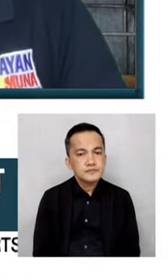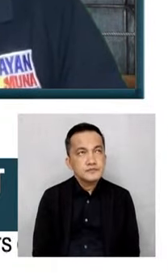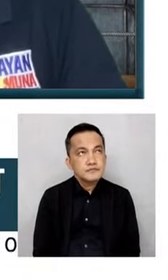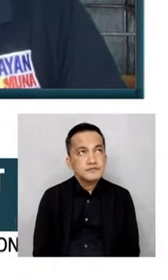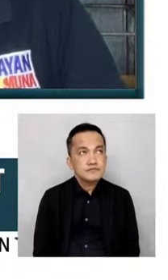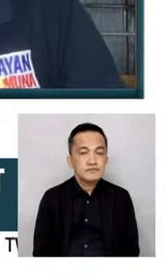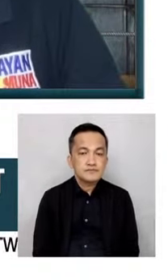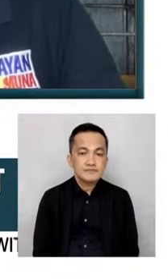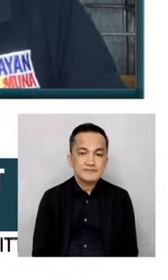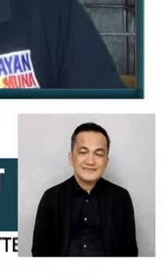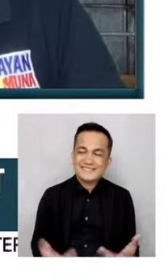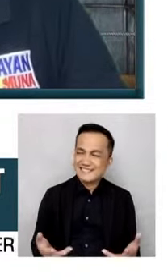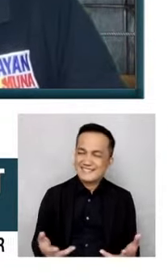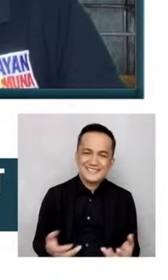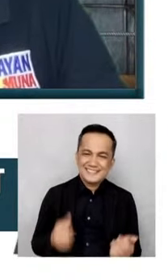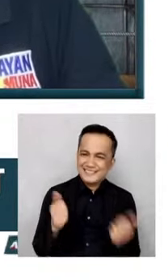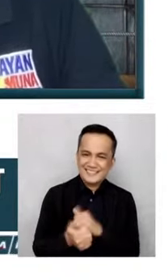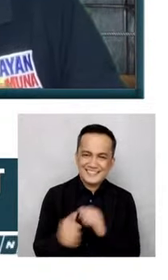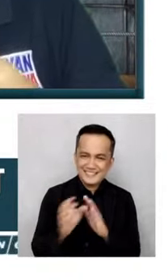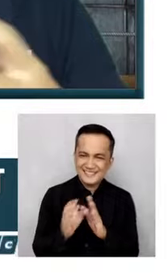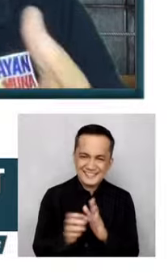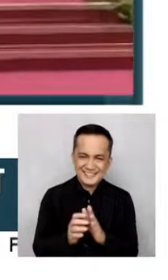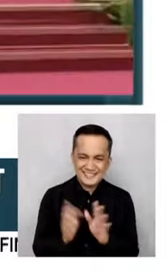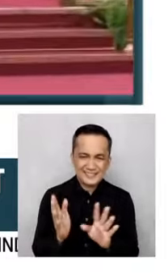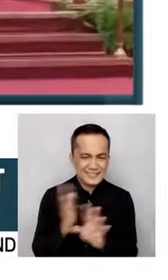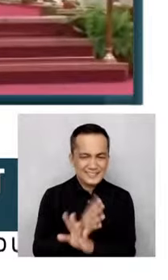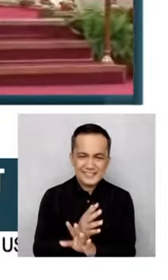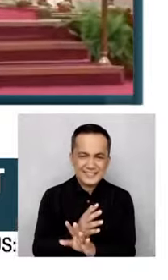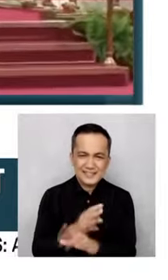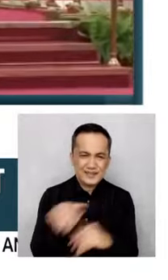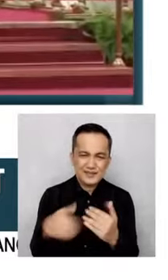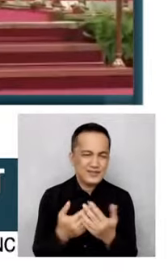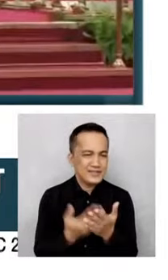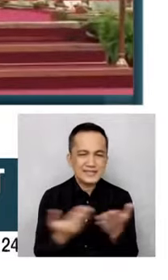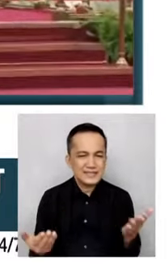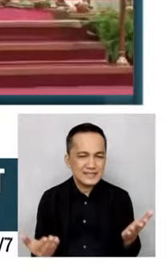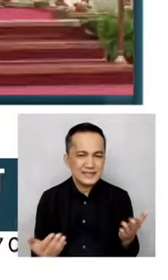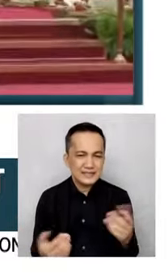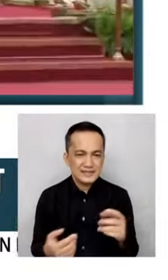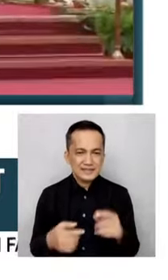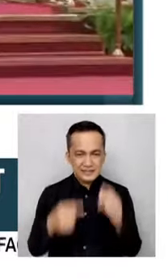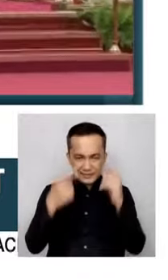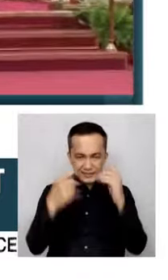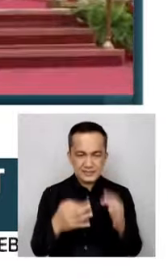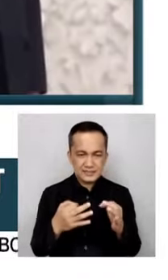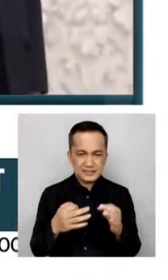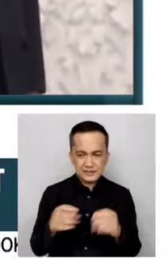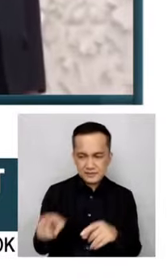Well, changing the constitution will alter the whole thing because, of course, the ruling is based on the